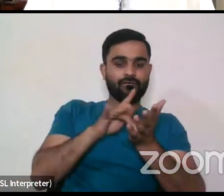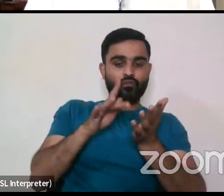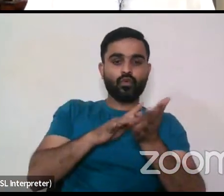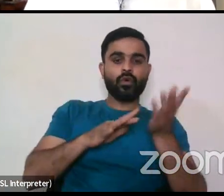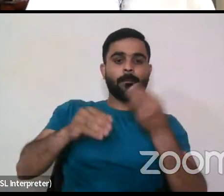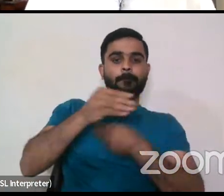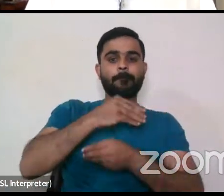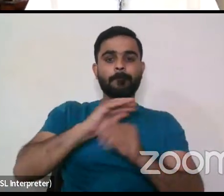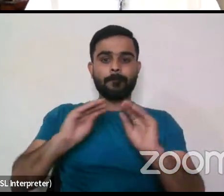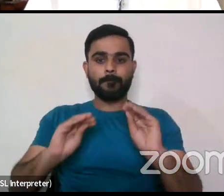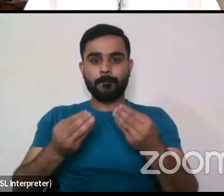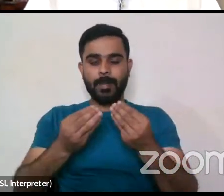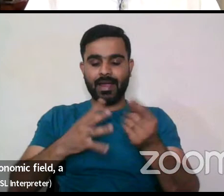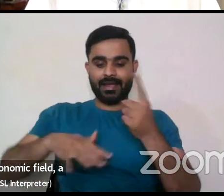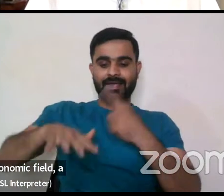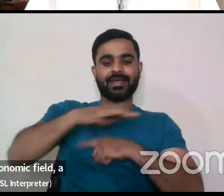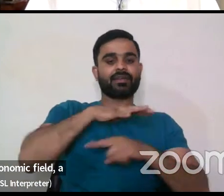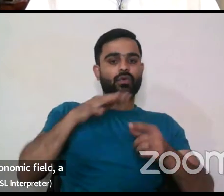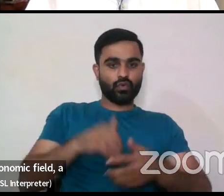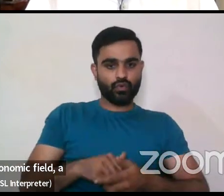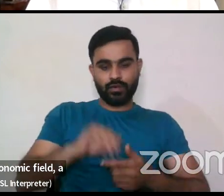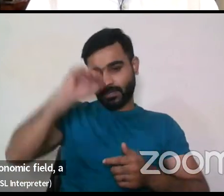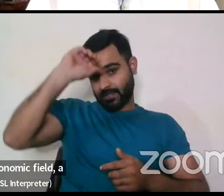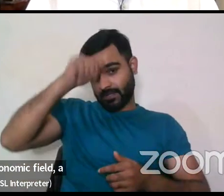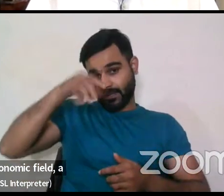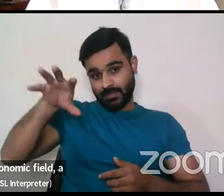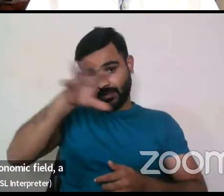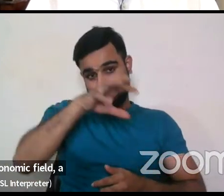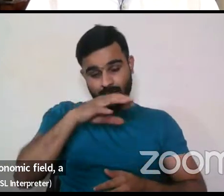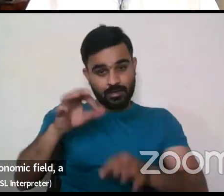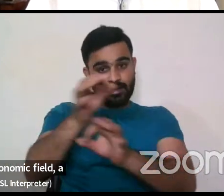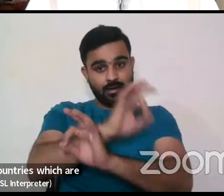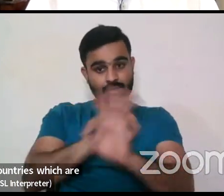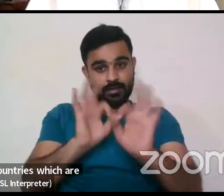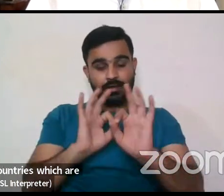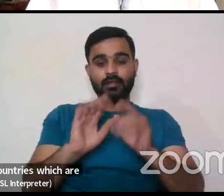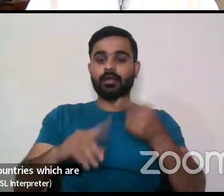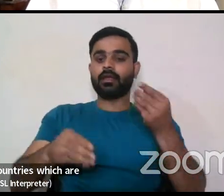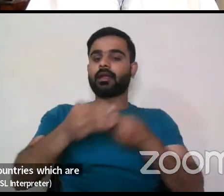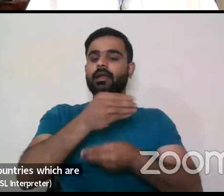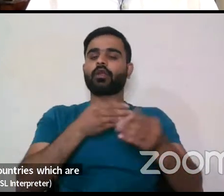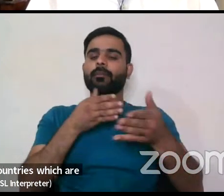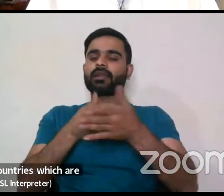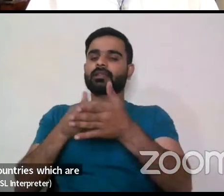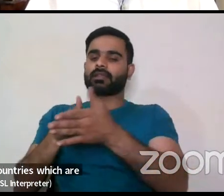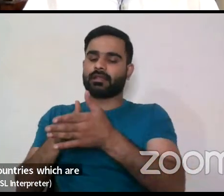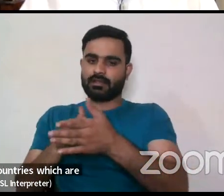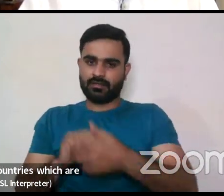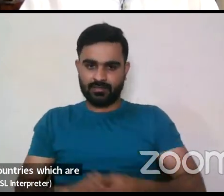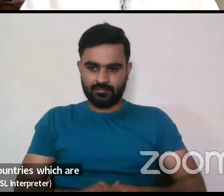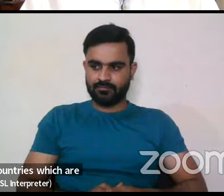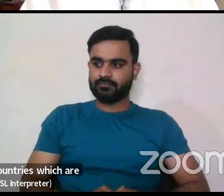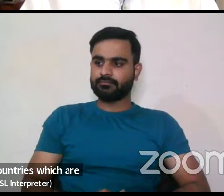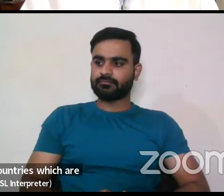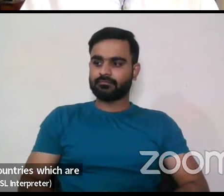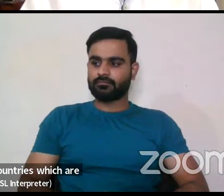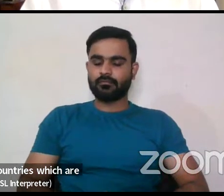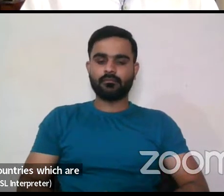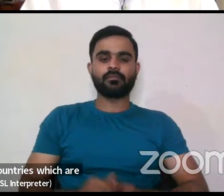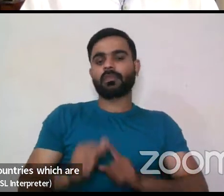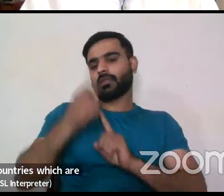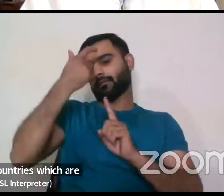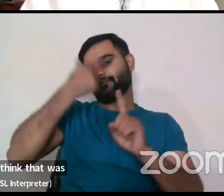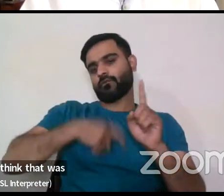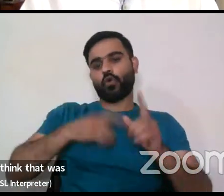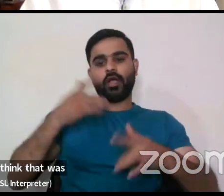a better economic environment for our countries which are beset with economic challenges. So I think that was sort of the very personal,